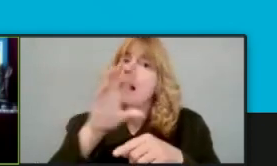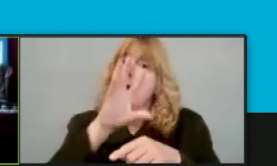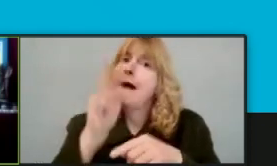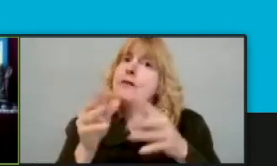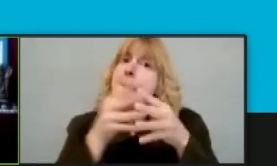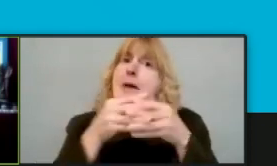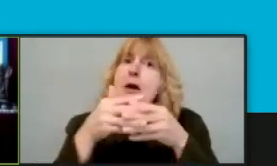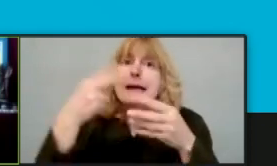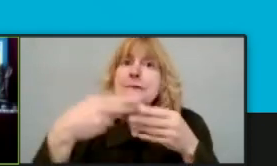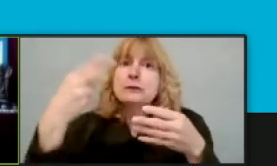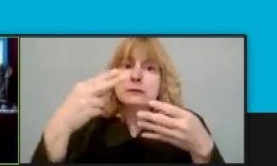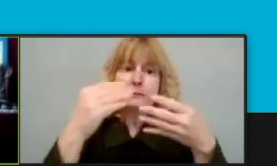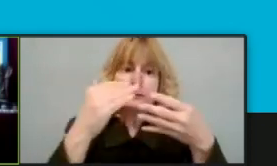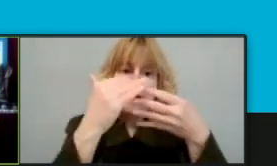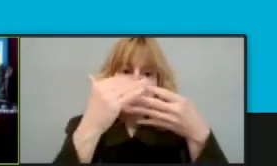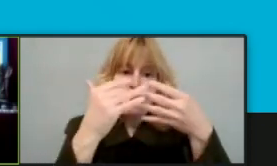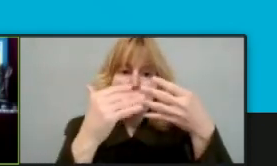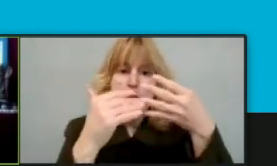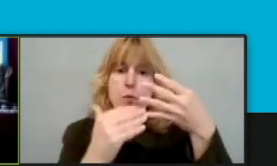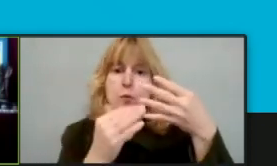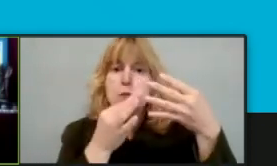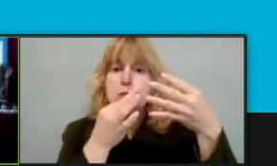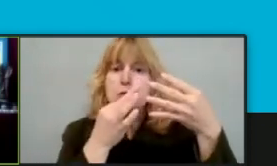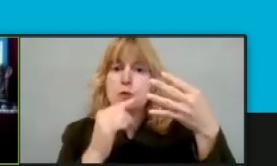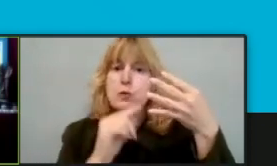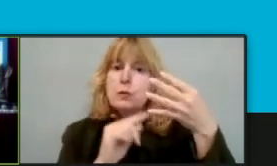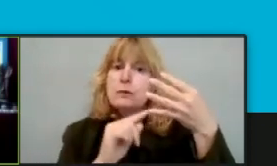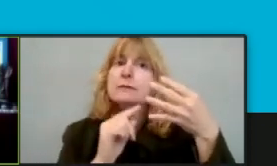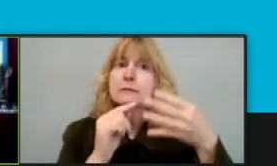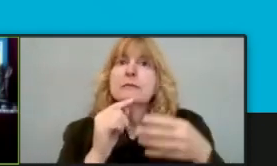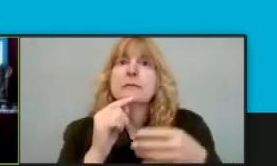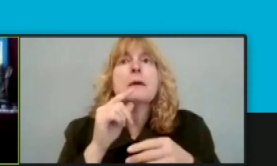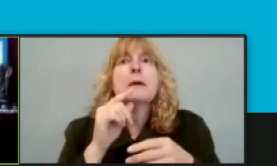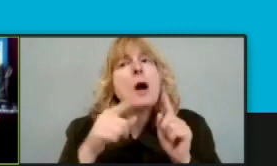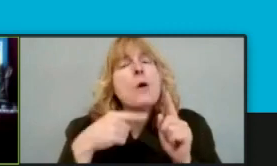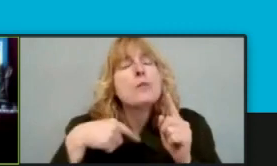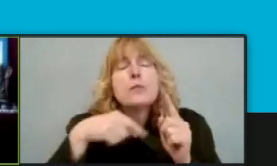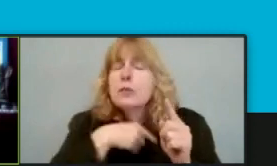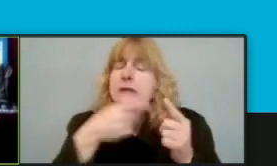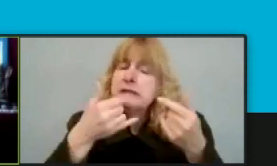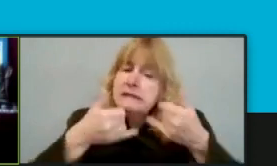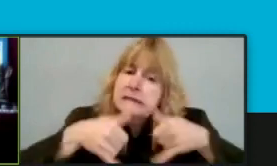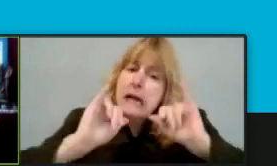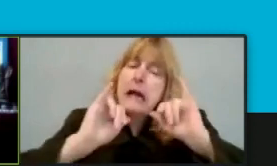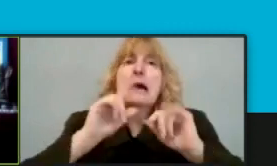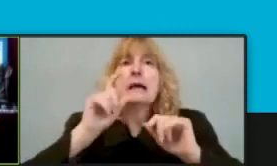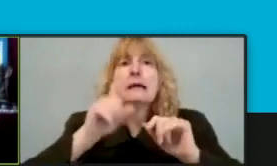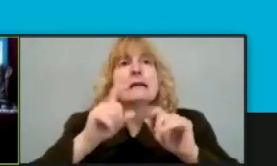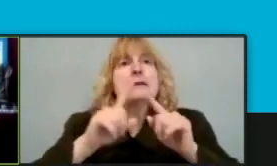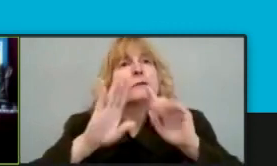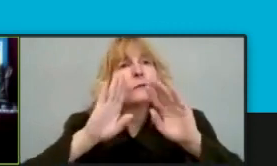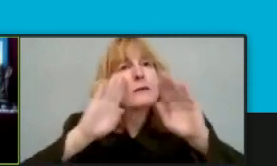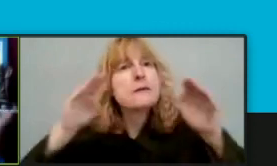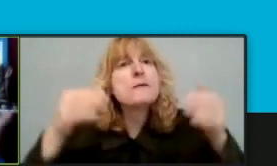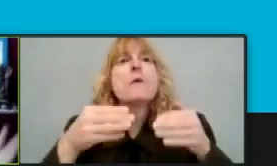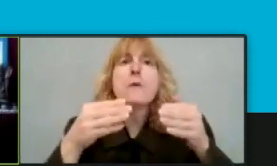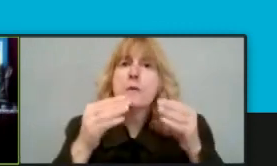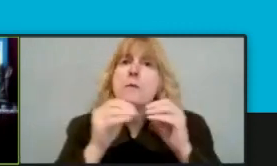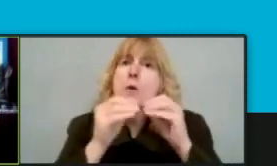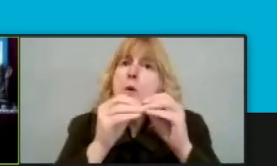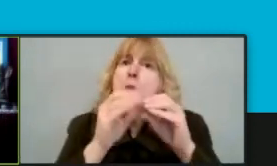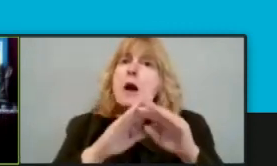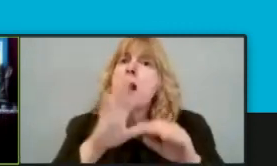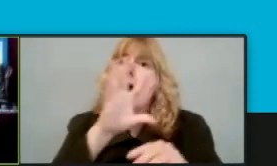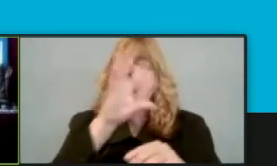need to have a focus on African-American history because so much of it has never been integrated into